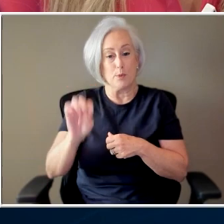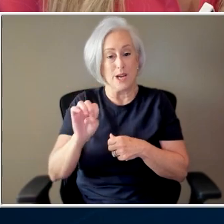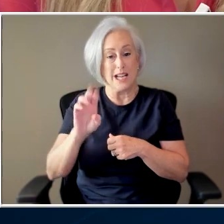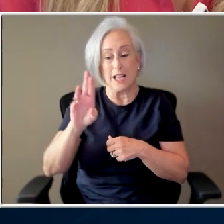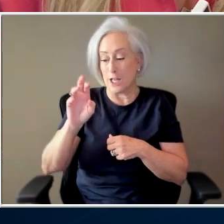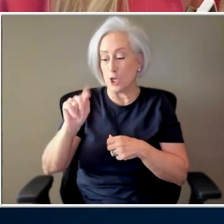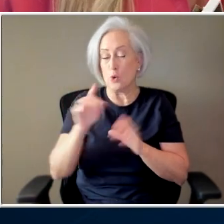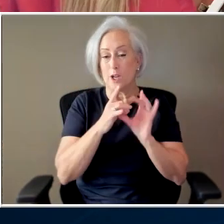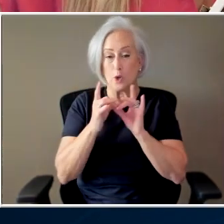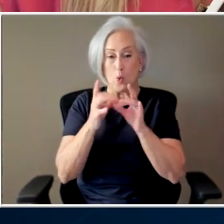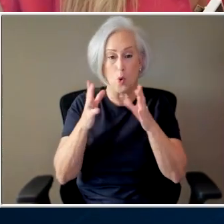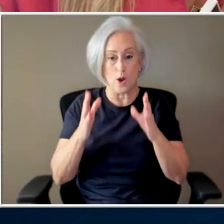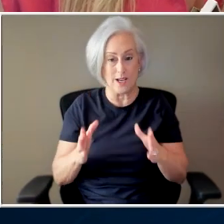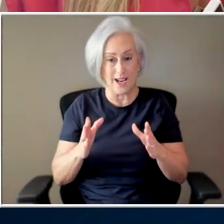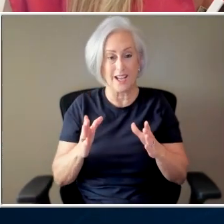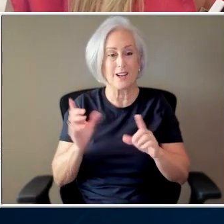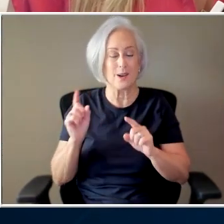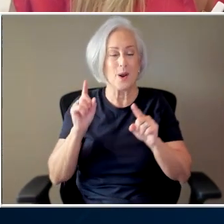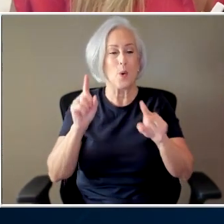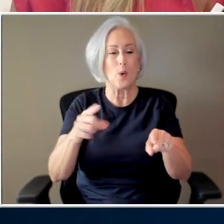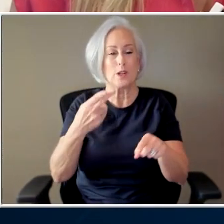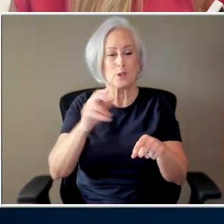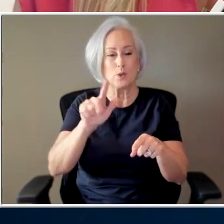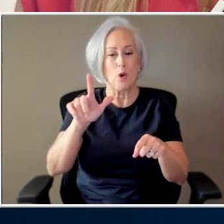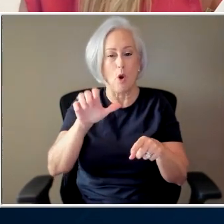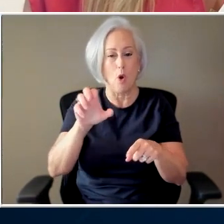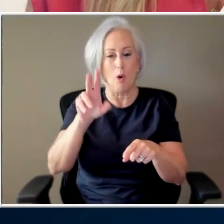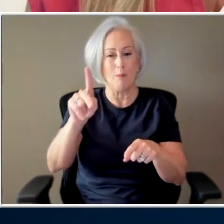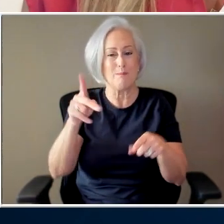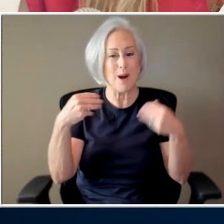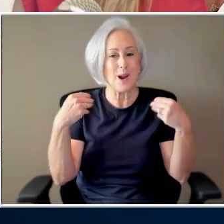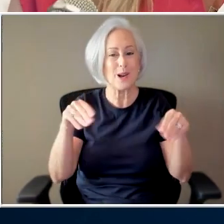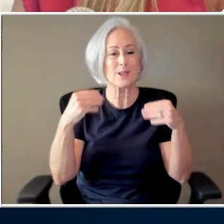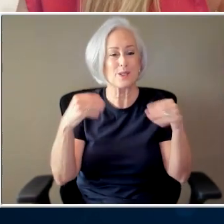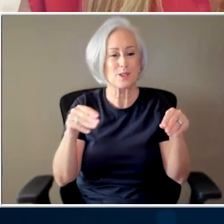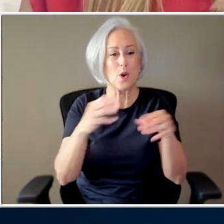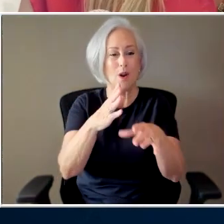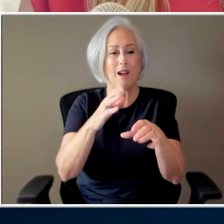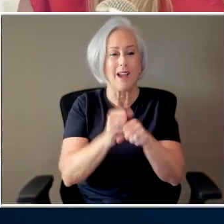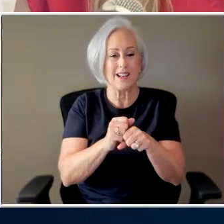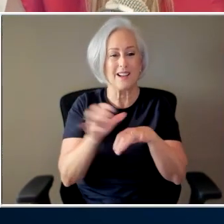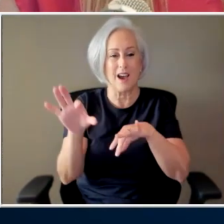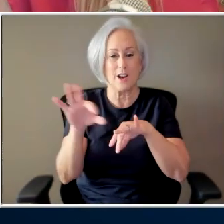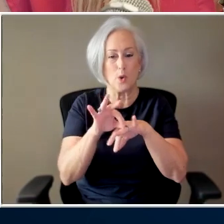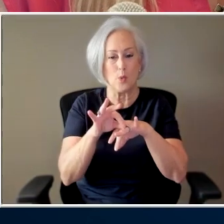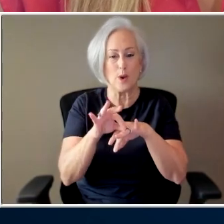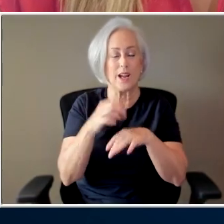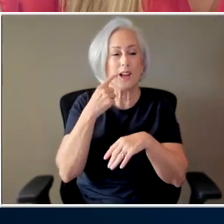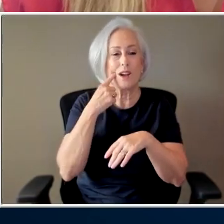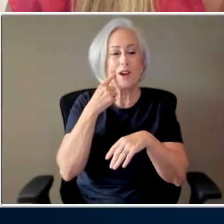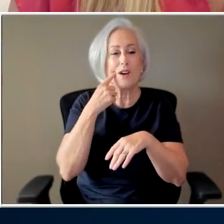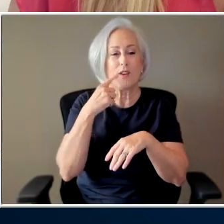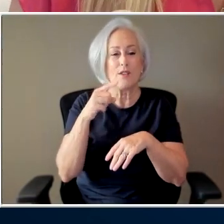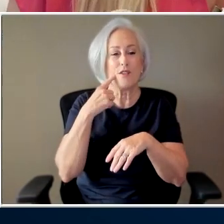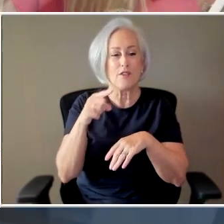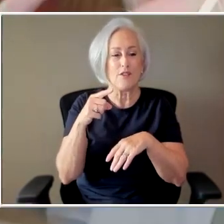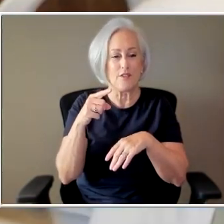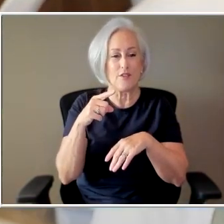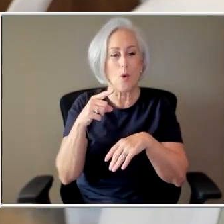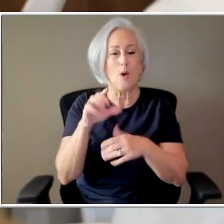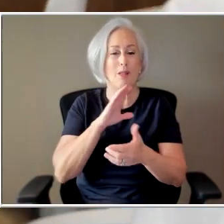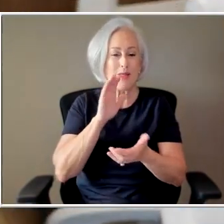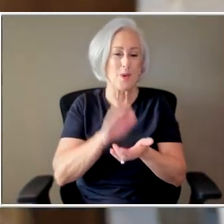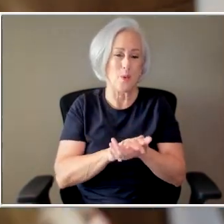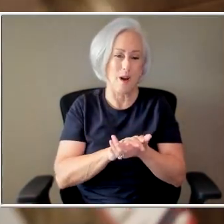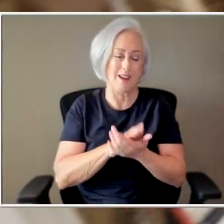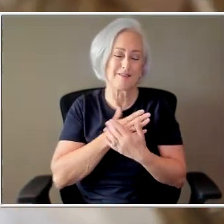also went down to our Hallmark store down in the building and grabbed a ring for the wife. Oh, wow.